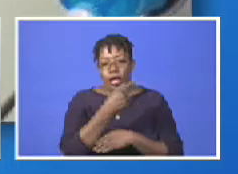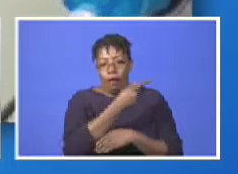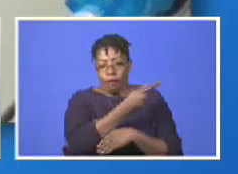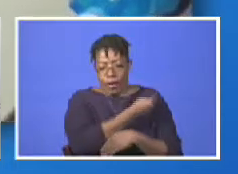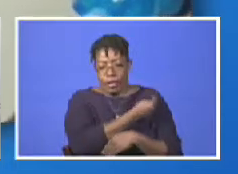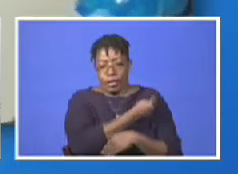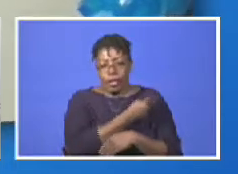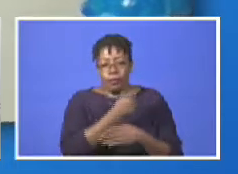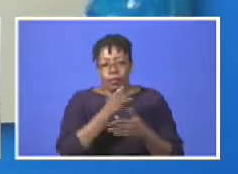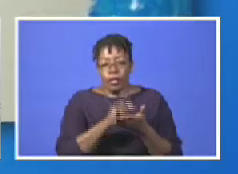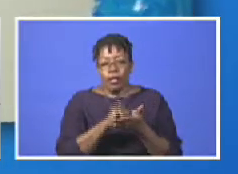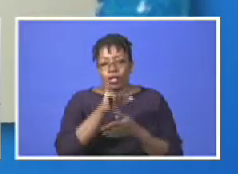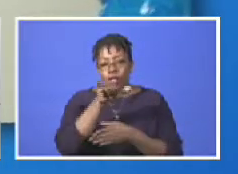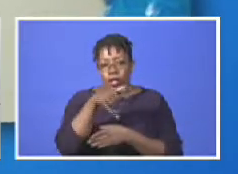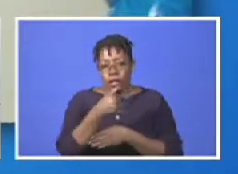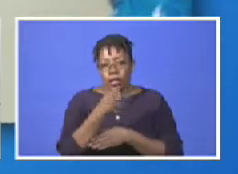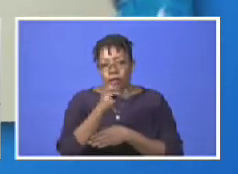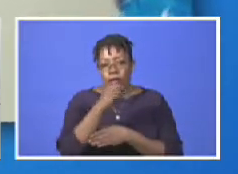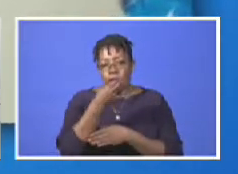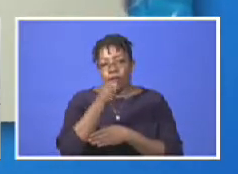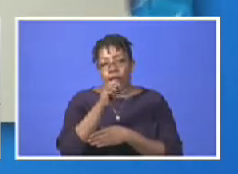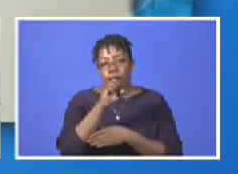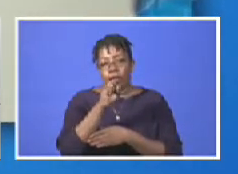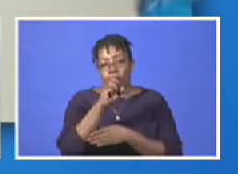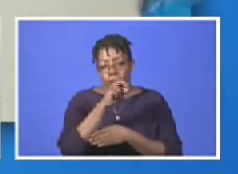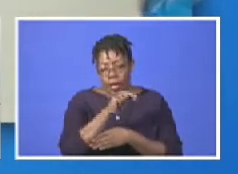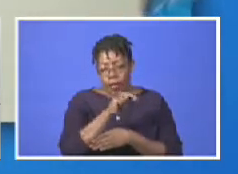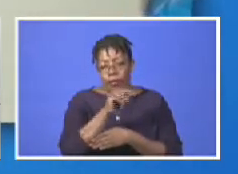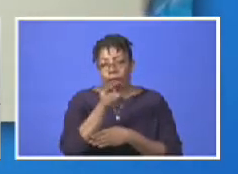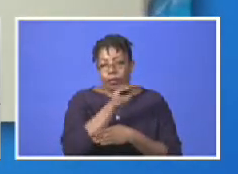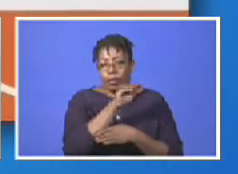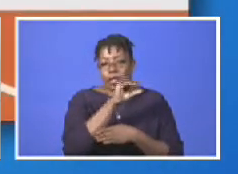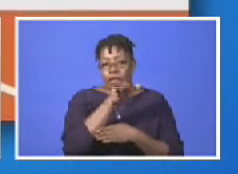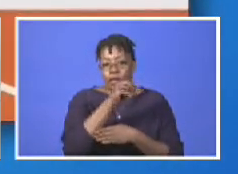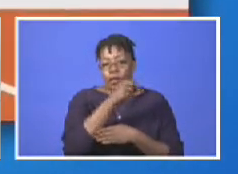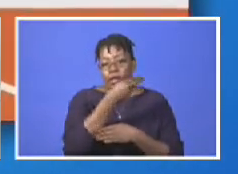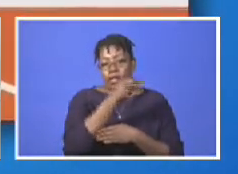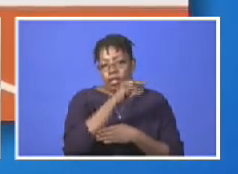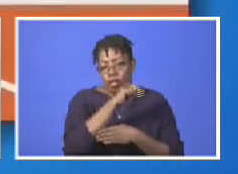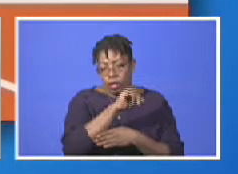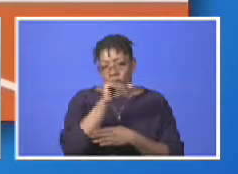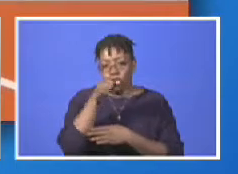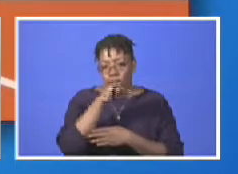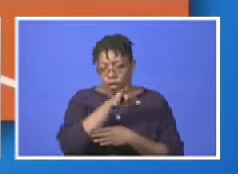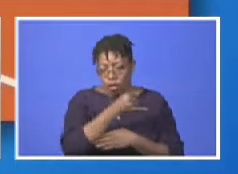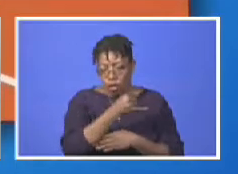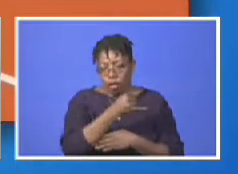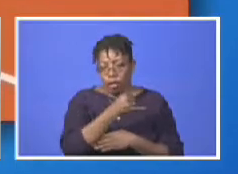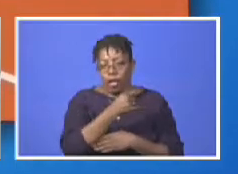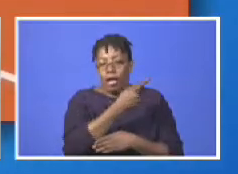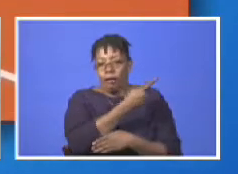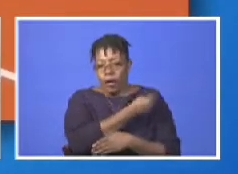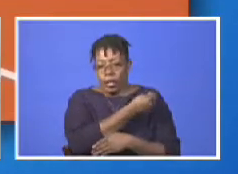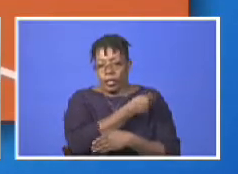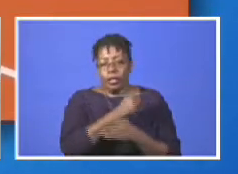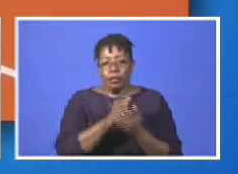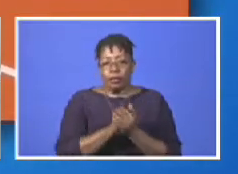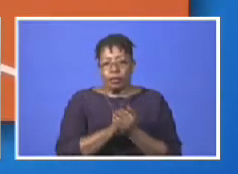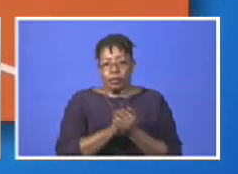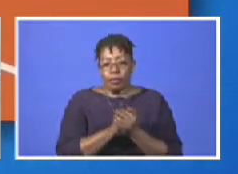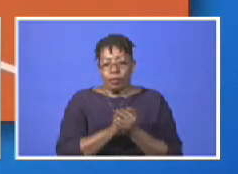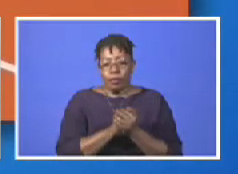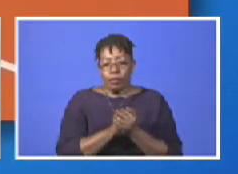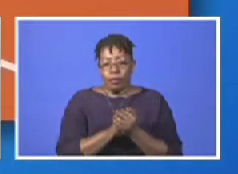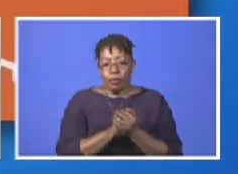Johnson vaccine is another vaccine that expresses the